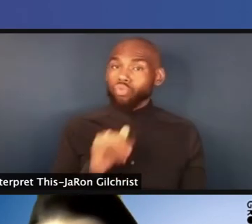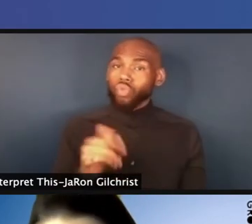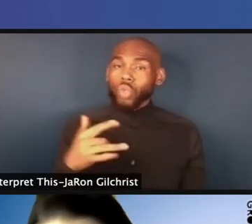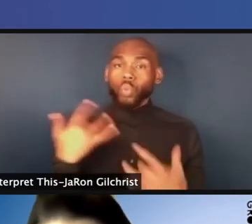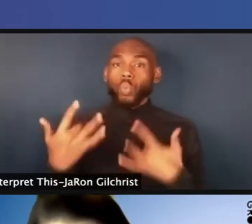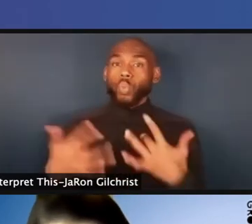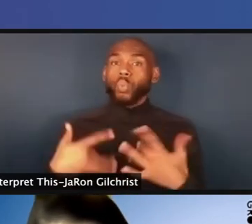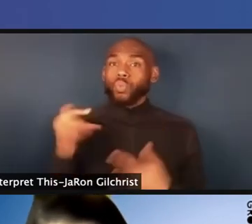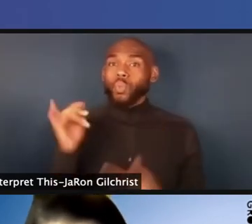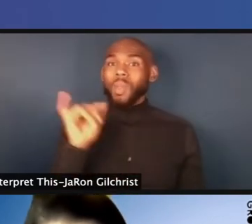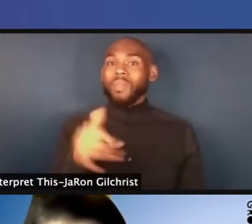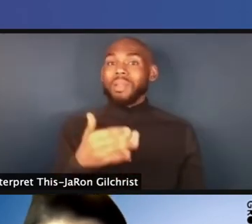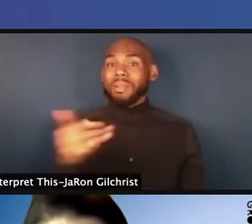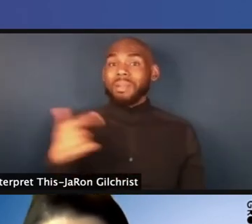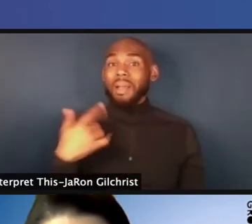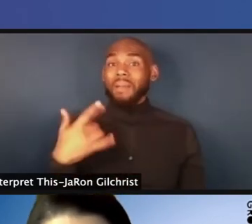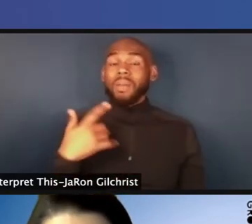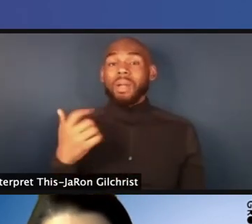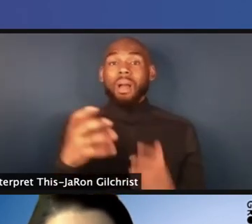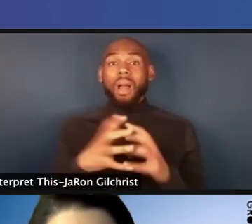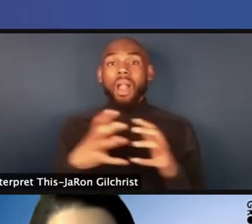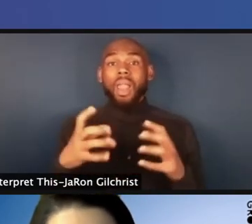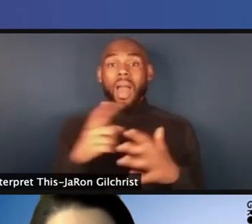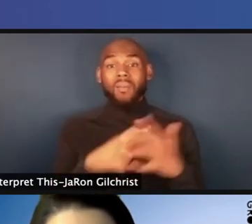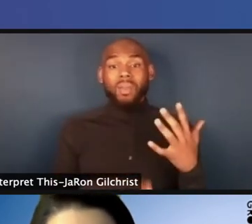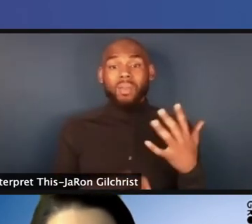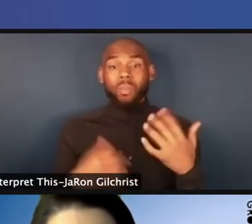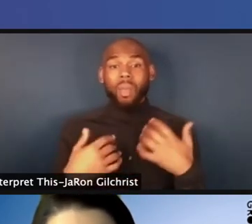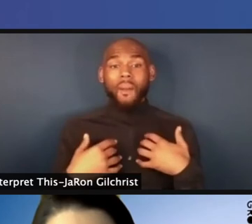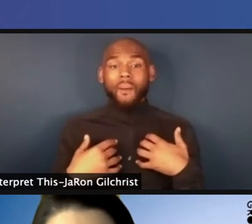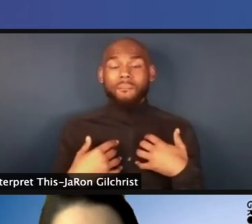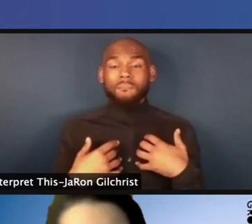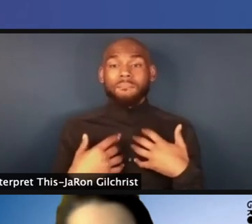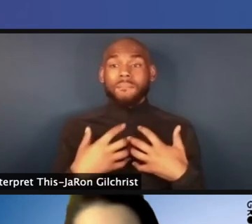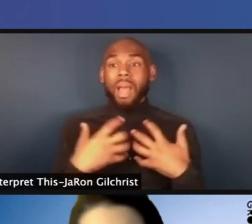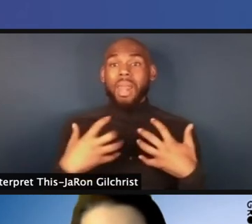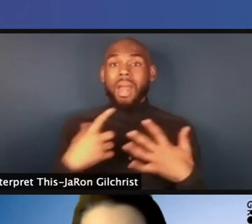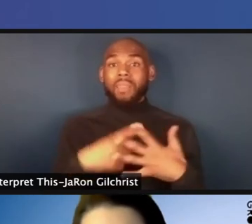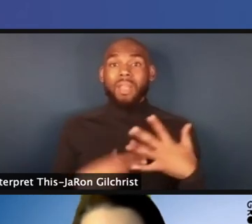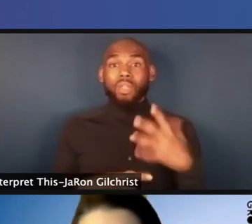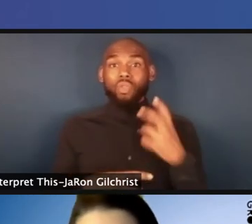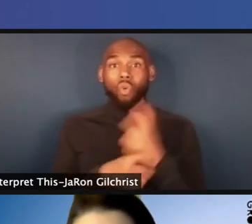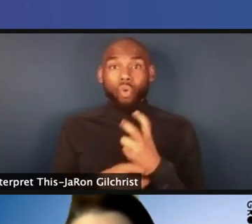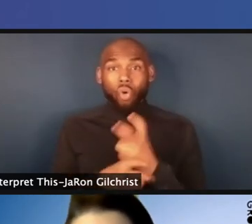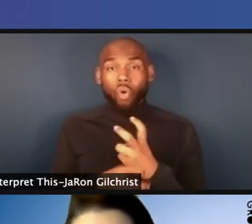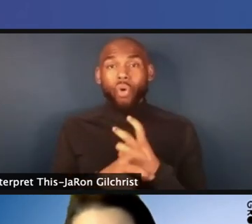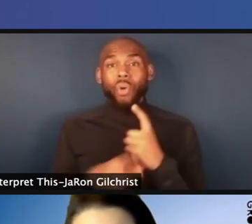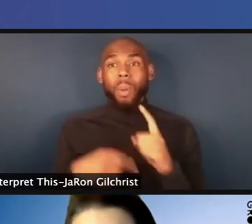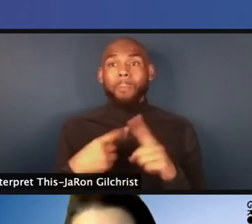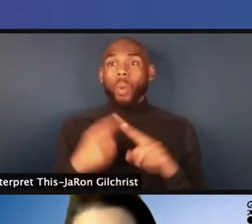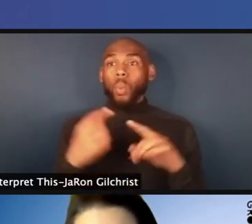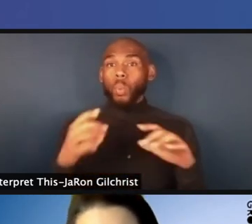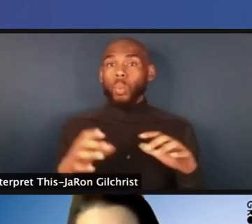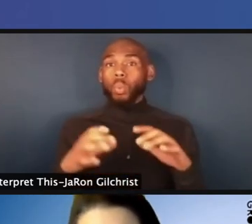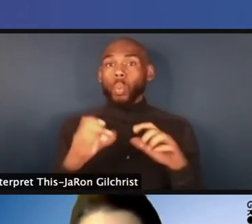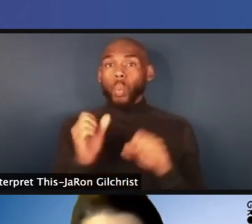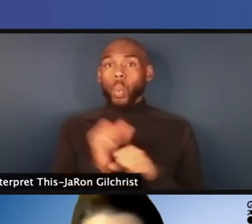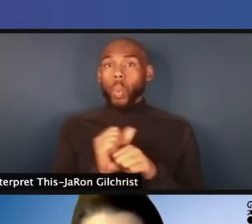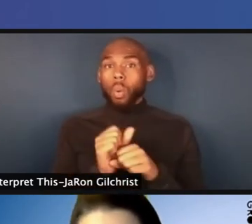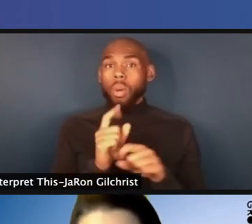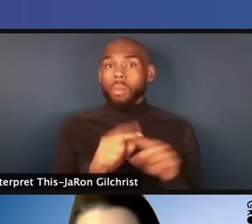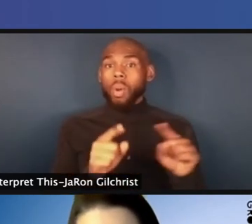I mean, I feel like with a lot of this, it's, we've been having like some, a lot of this stuff is hard. It's about doing, you know, work, but it also,